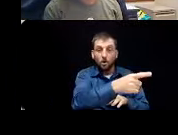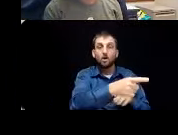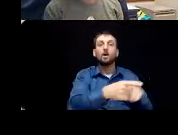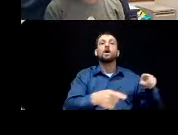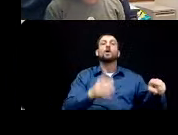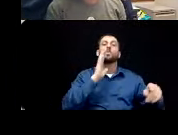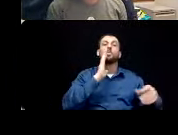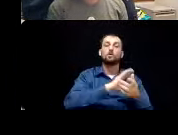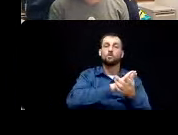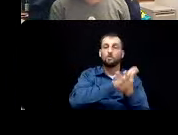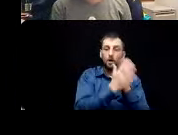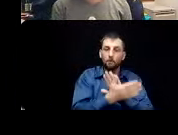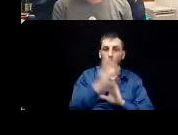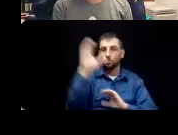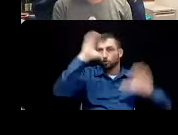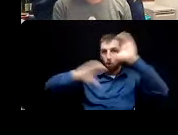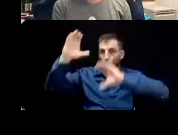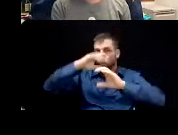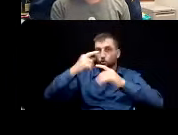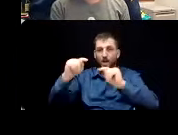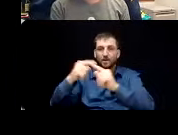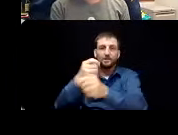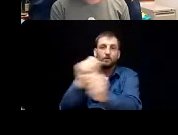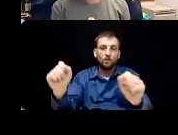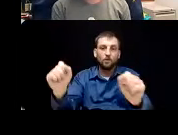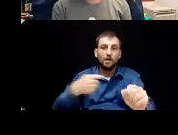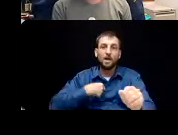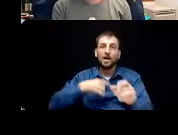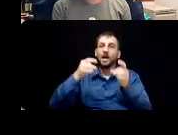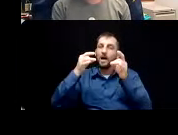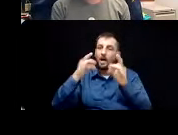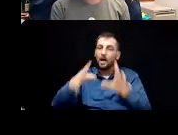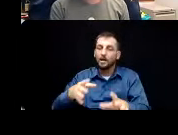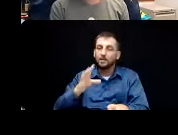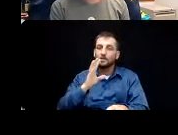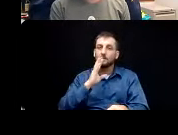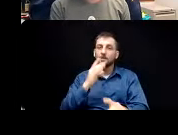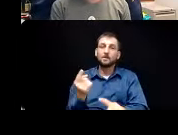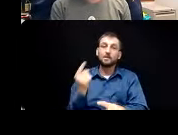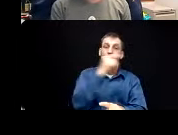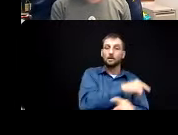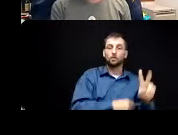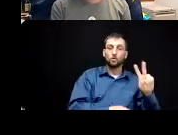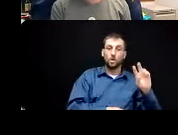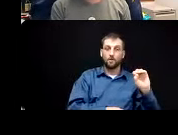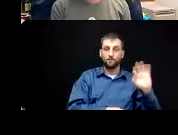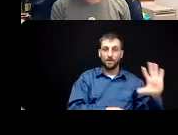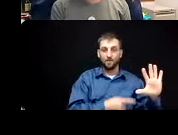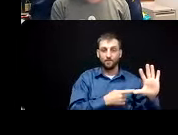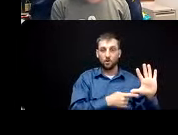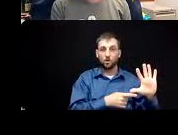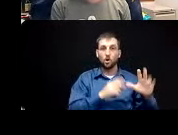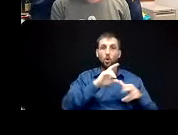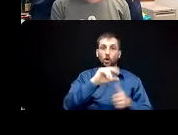situation. I really hate to go back to the 2005 hurricane season of Katrina,